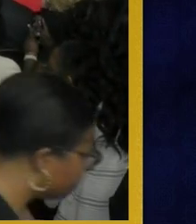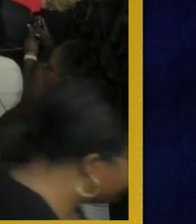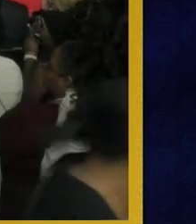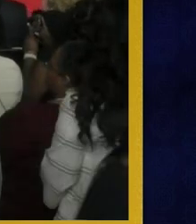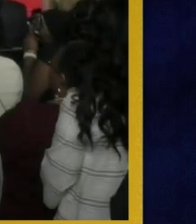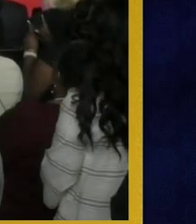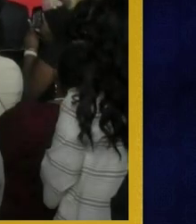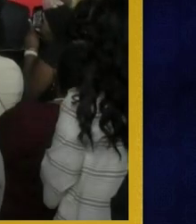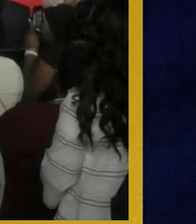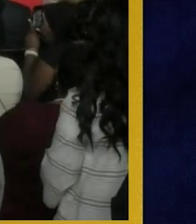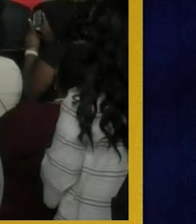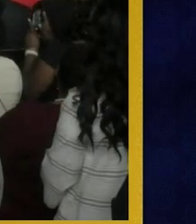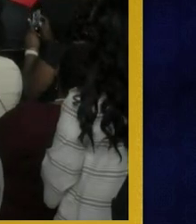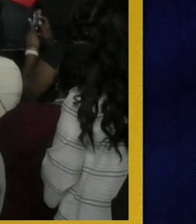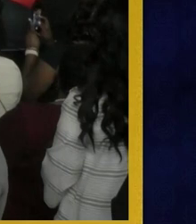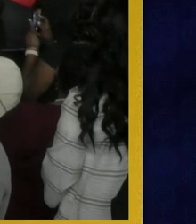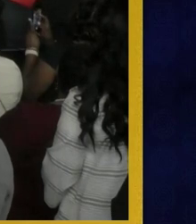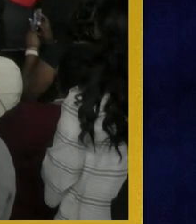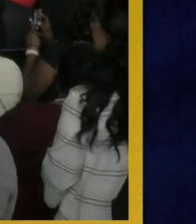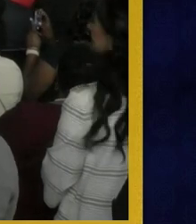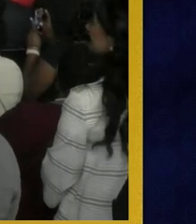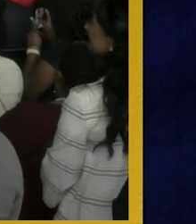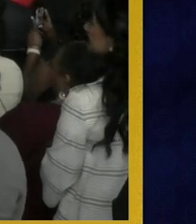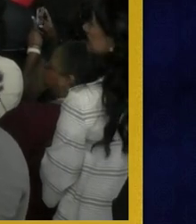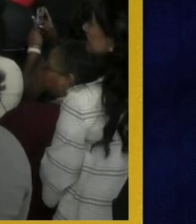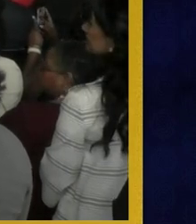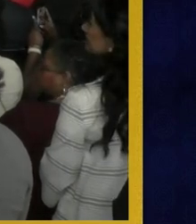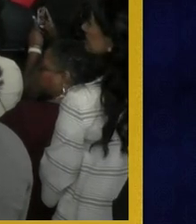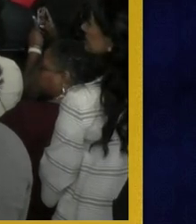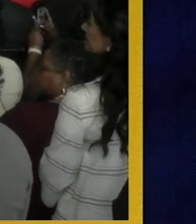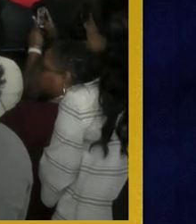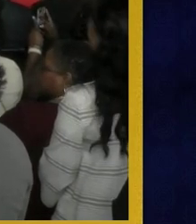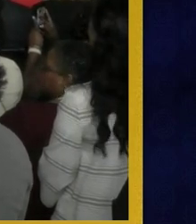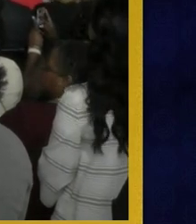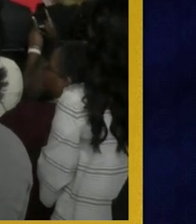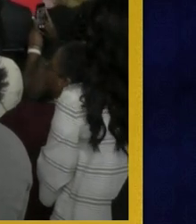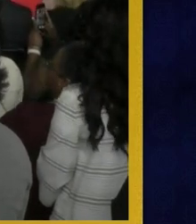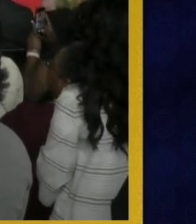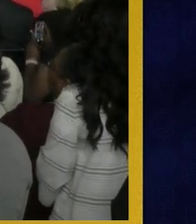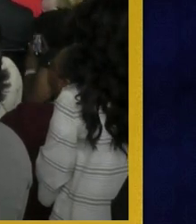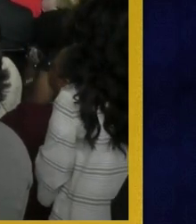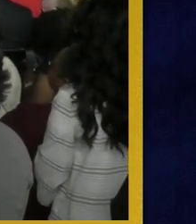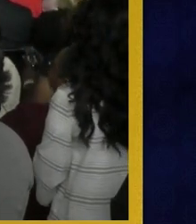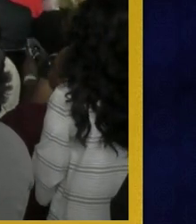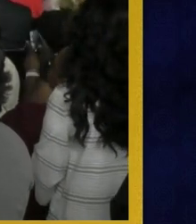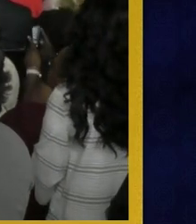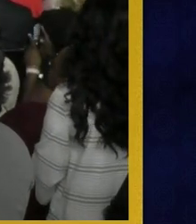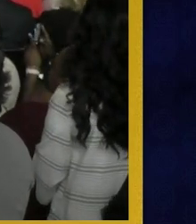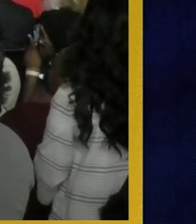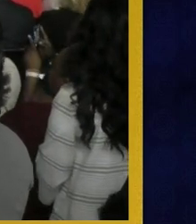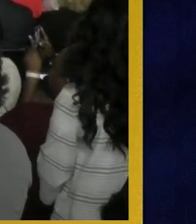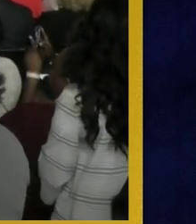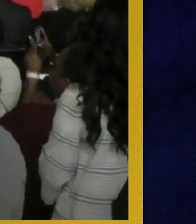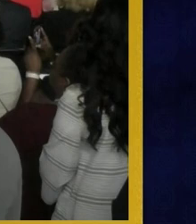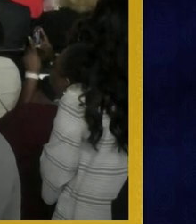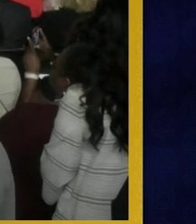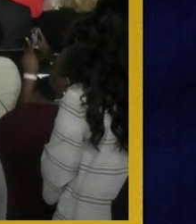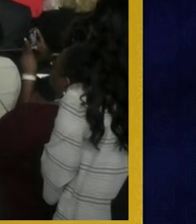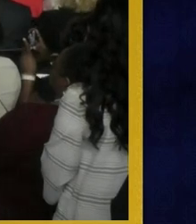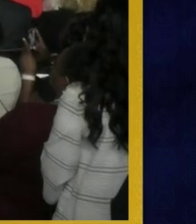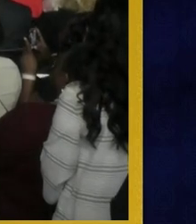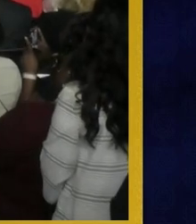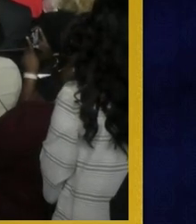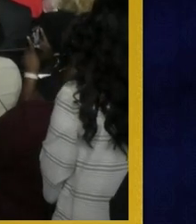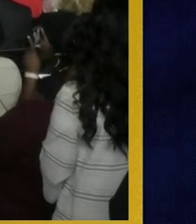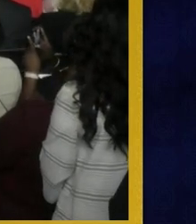Good morning. I'm Dr. Stephen Schaefer, and I am so proud to serve as the executive principal here at James